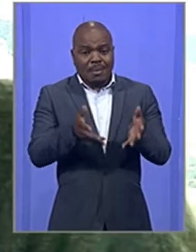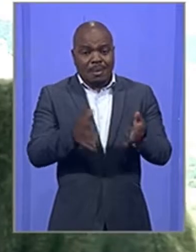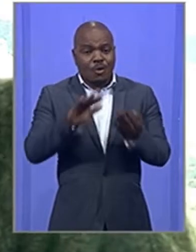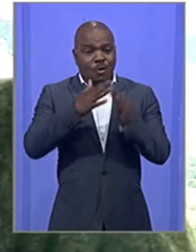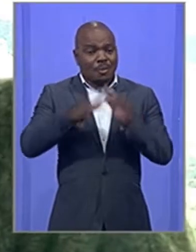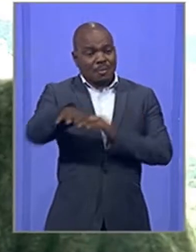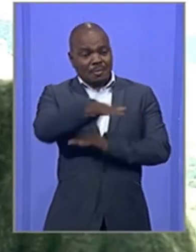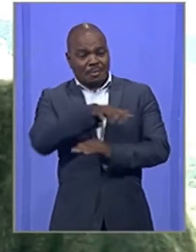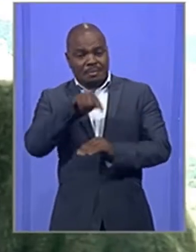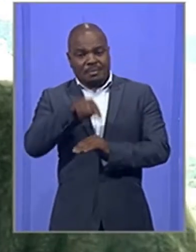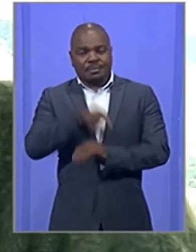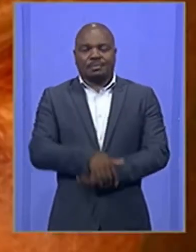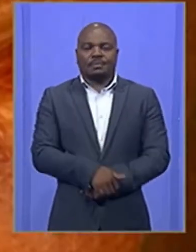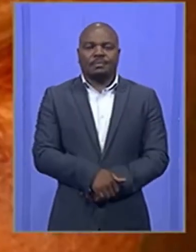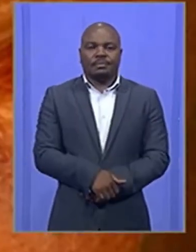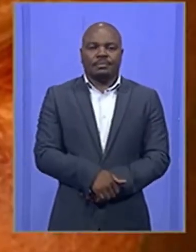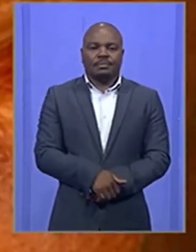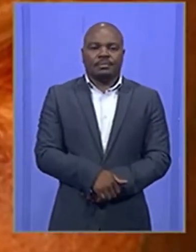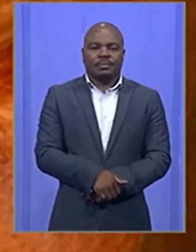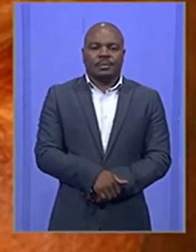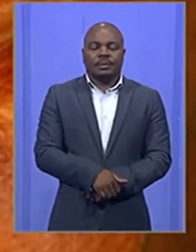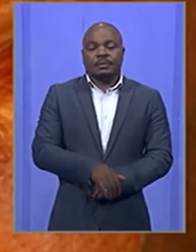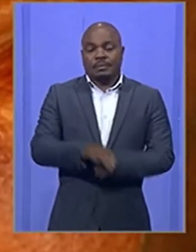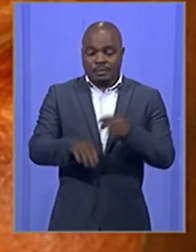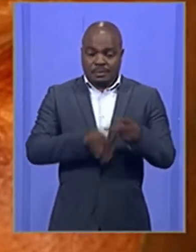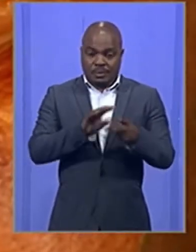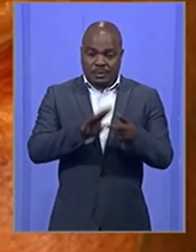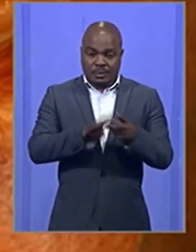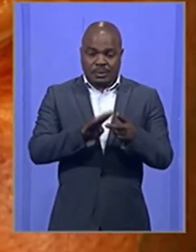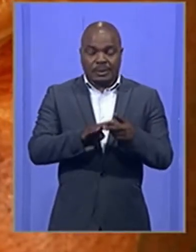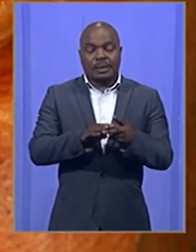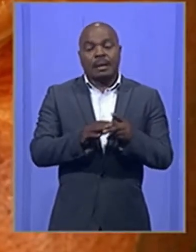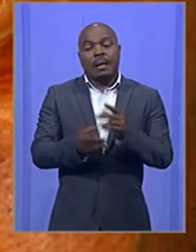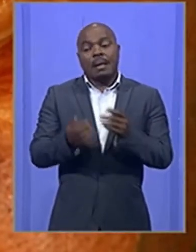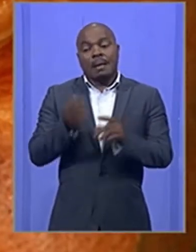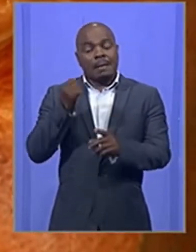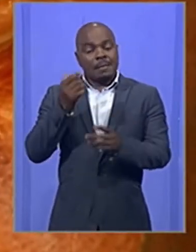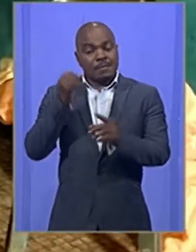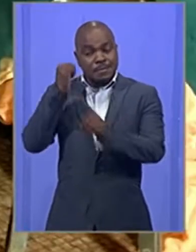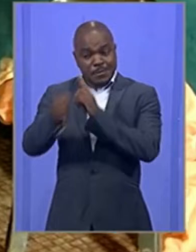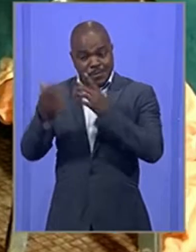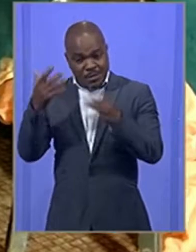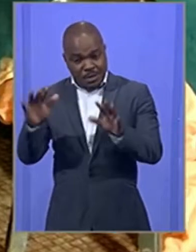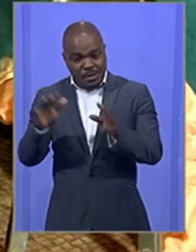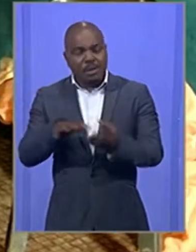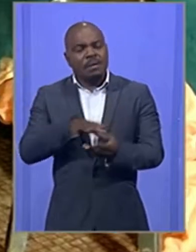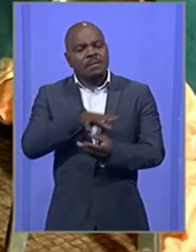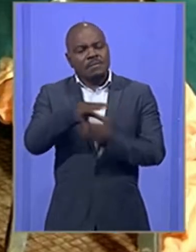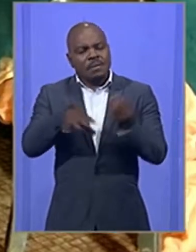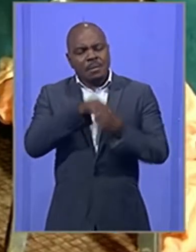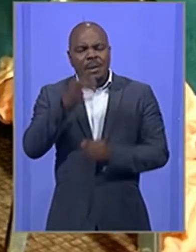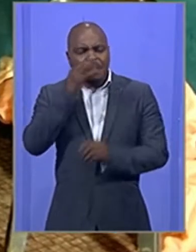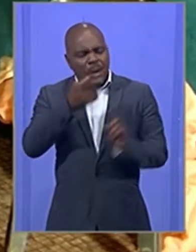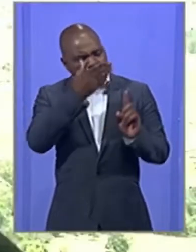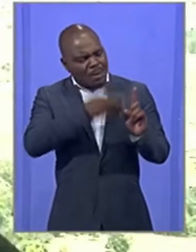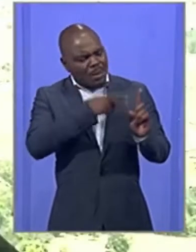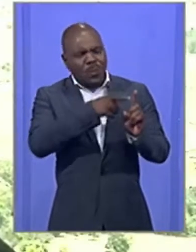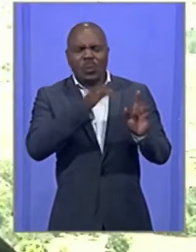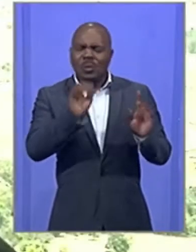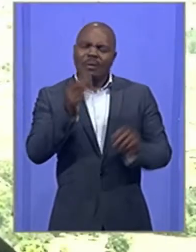gabo. Sayibona. Le ka morago ga go dira mašula a o hlaloswa ke balapa bjalo ka motho yo a